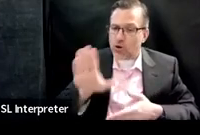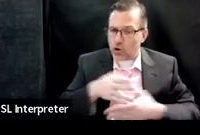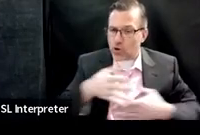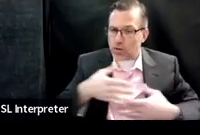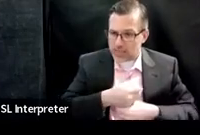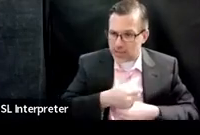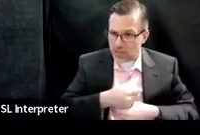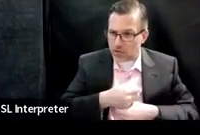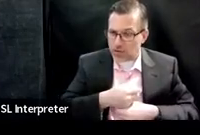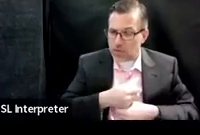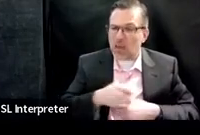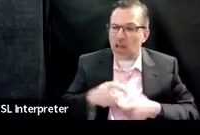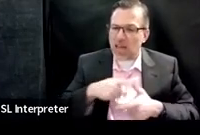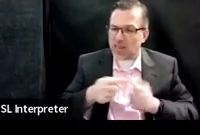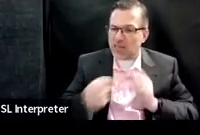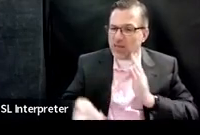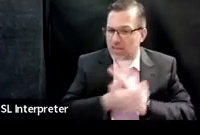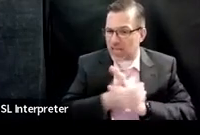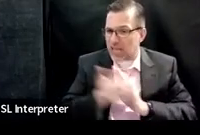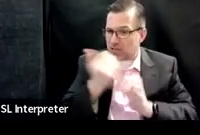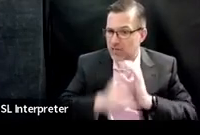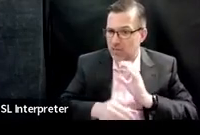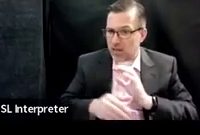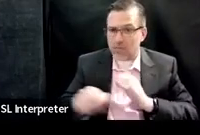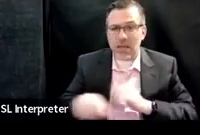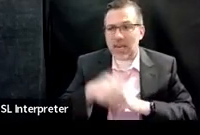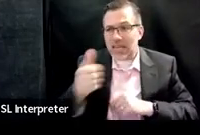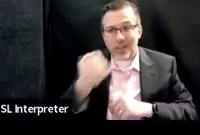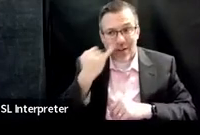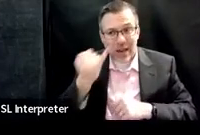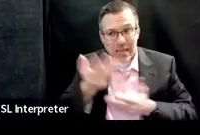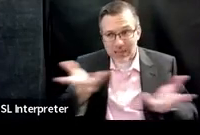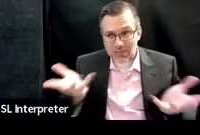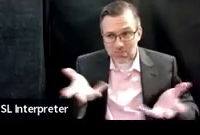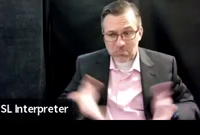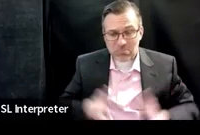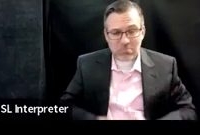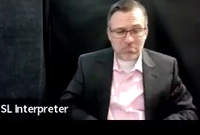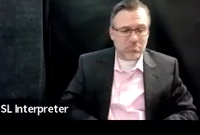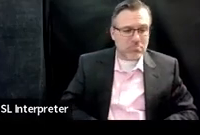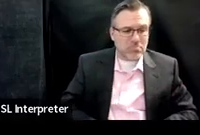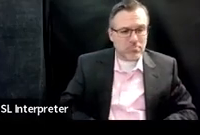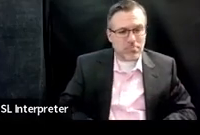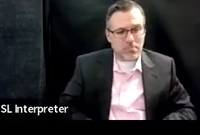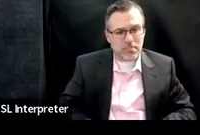else want to chime in on this from the team?